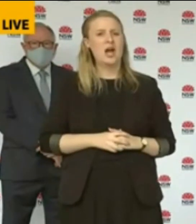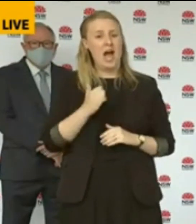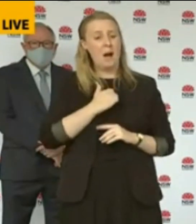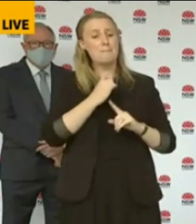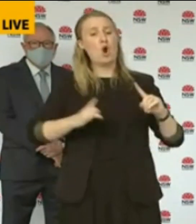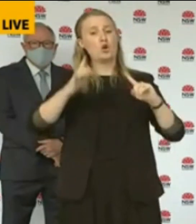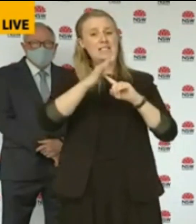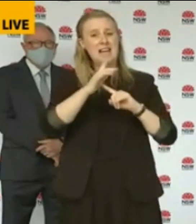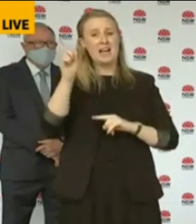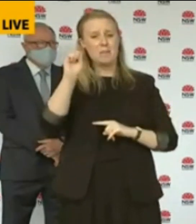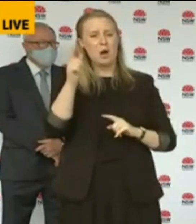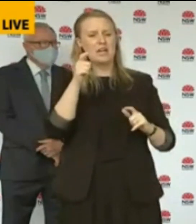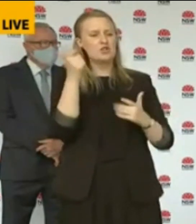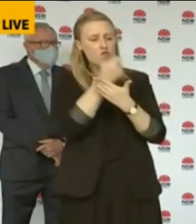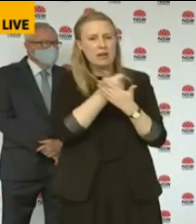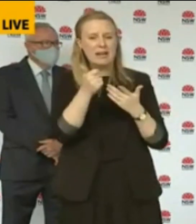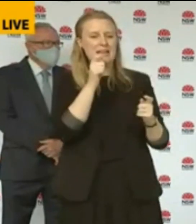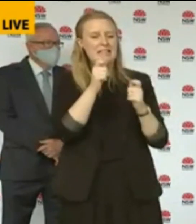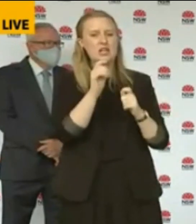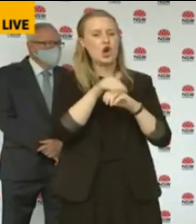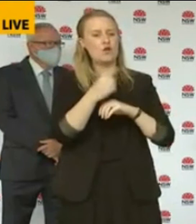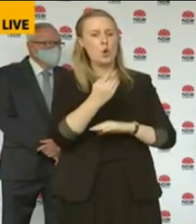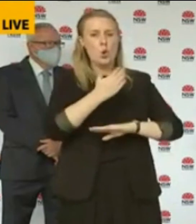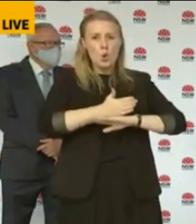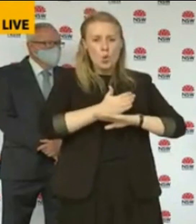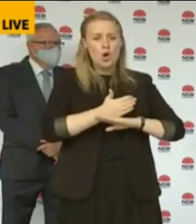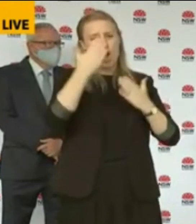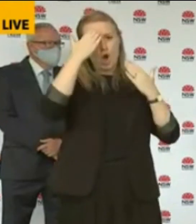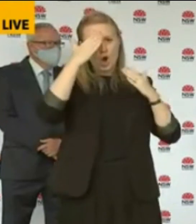surveillance testing in those quarantine hotels. Can I just